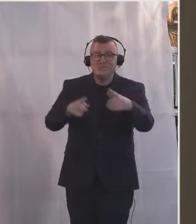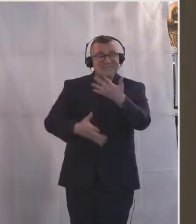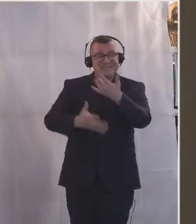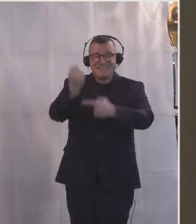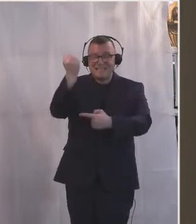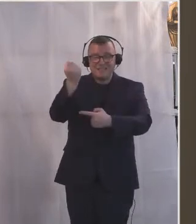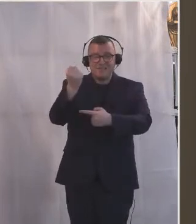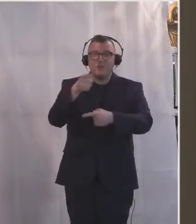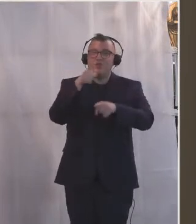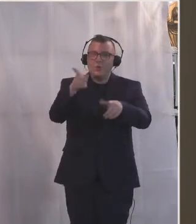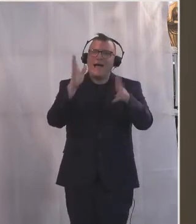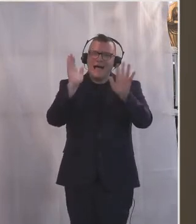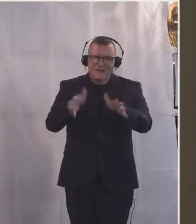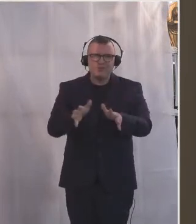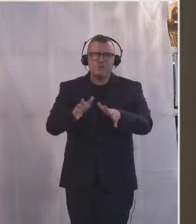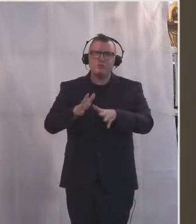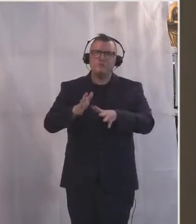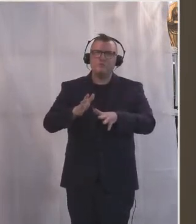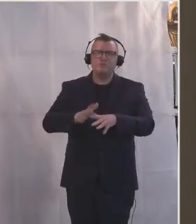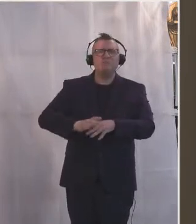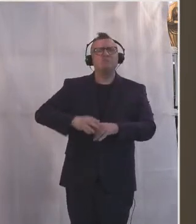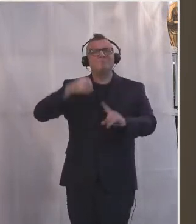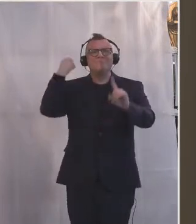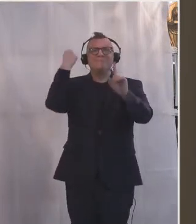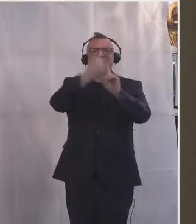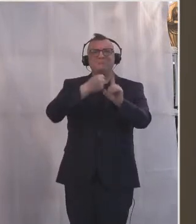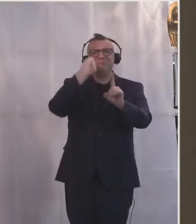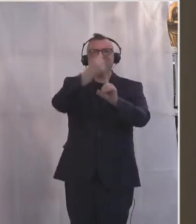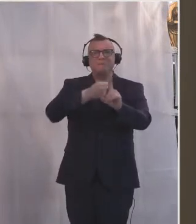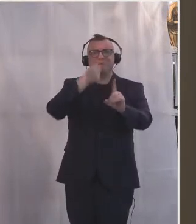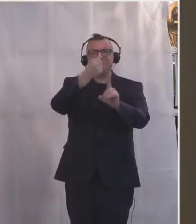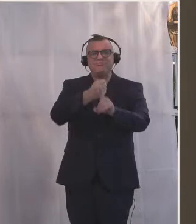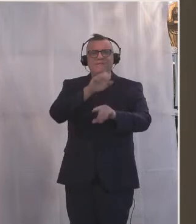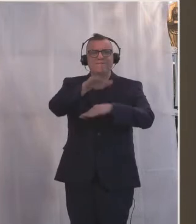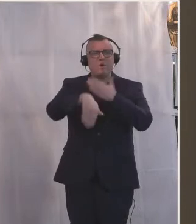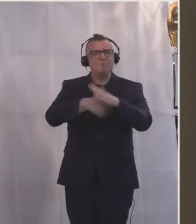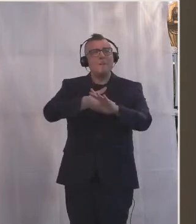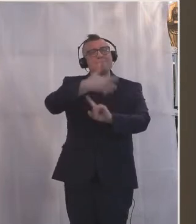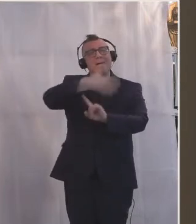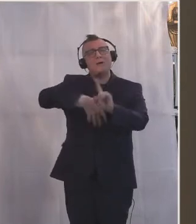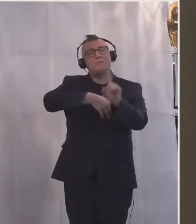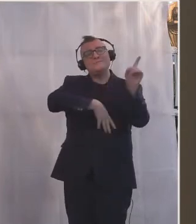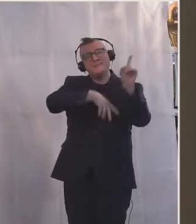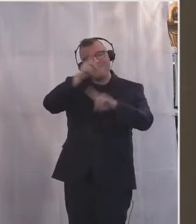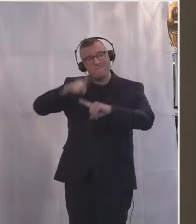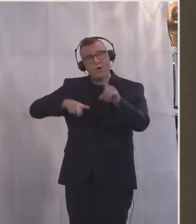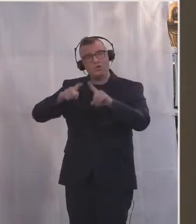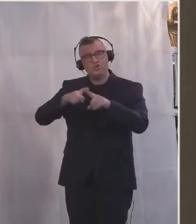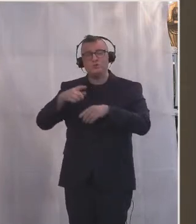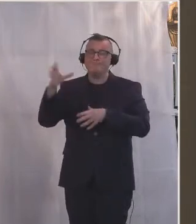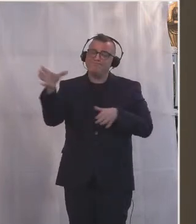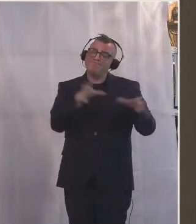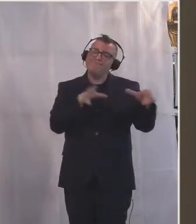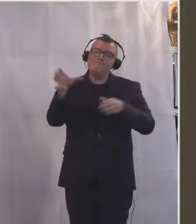also become ambassadors for that. And we need more and more people from diverse backgrounds to come into this